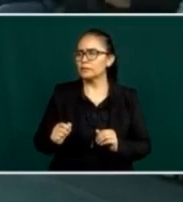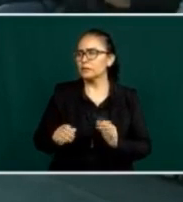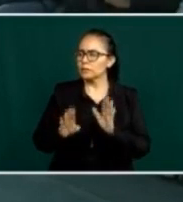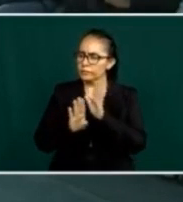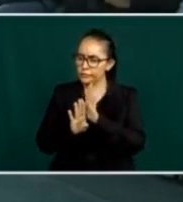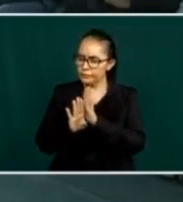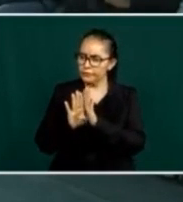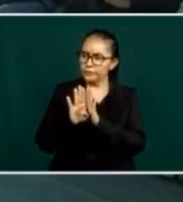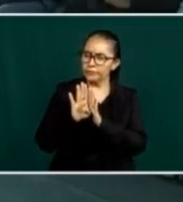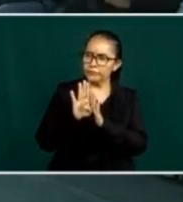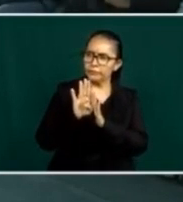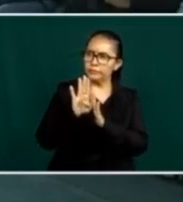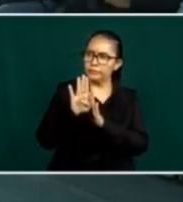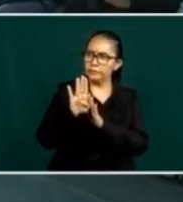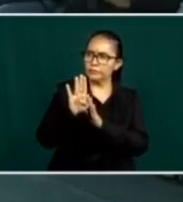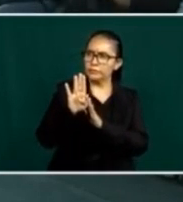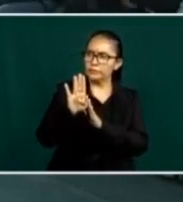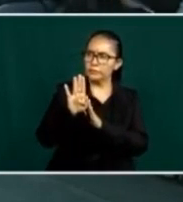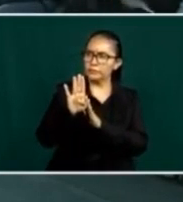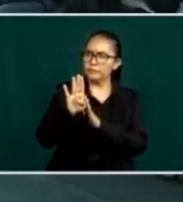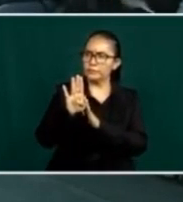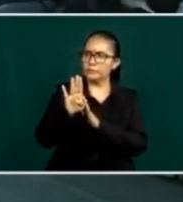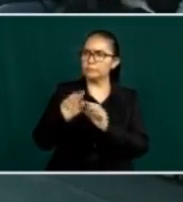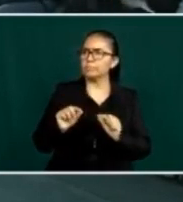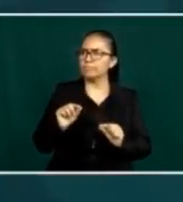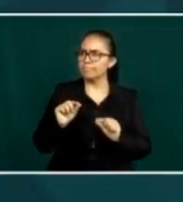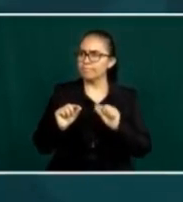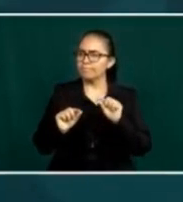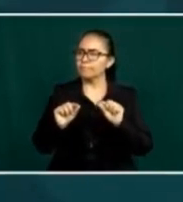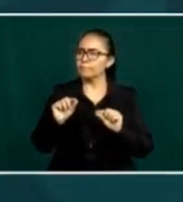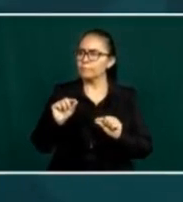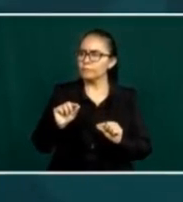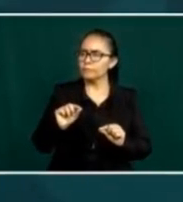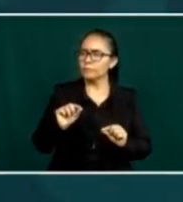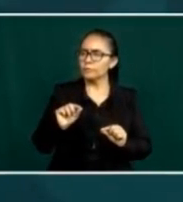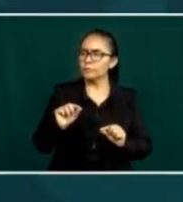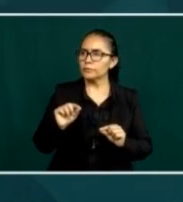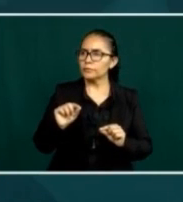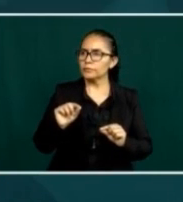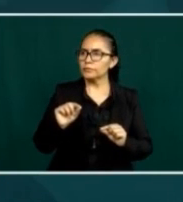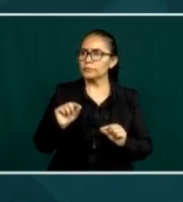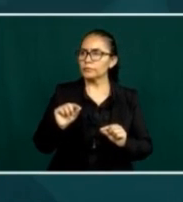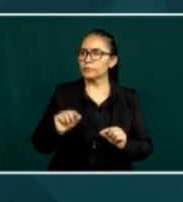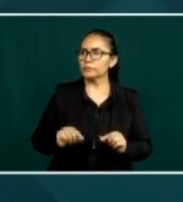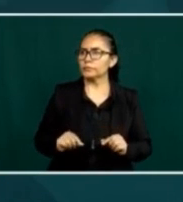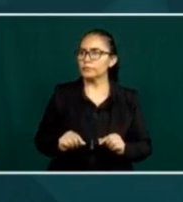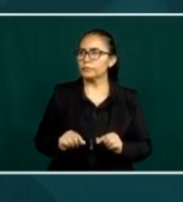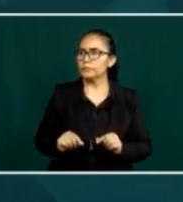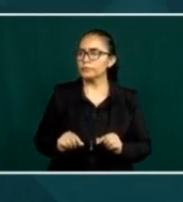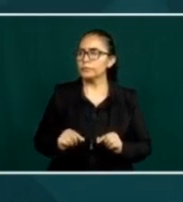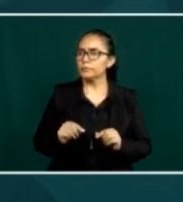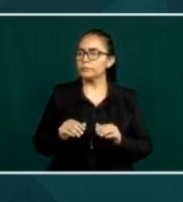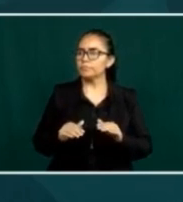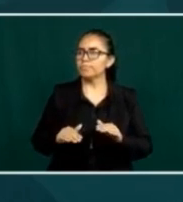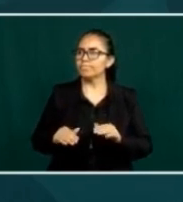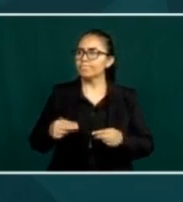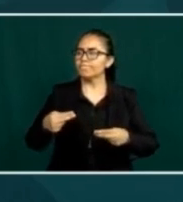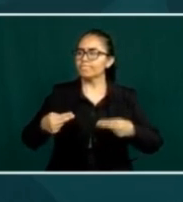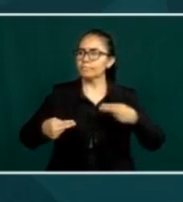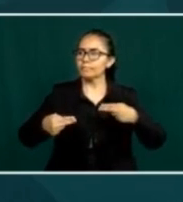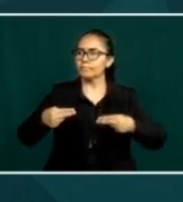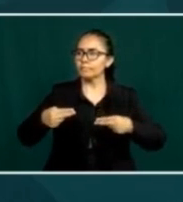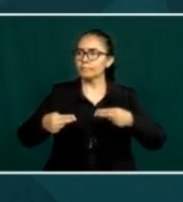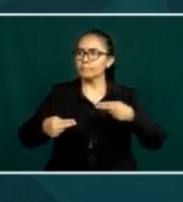that diminishing in the growth plate, but it is actually increasing this level